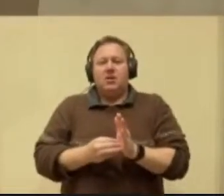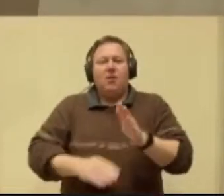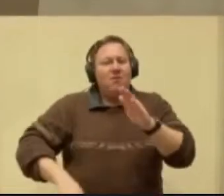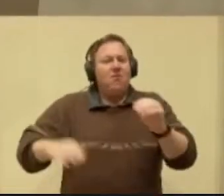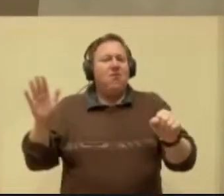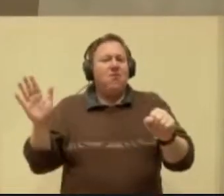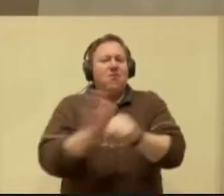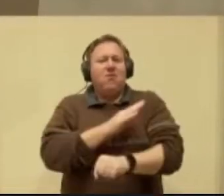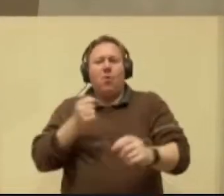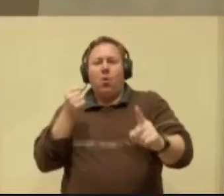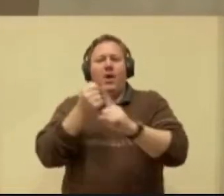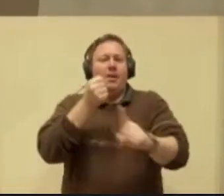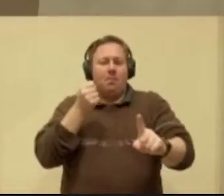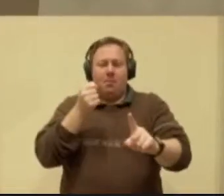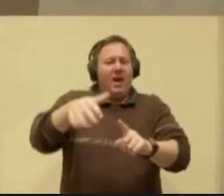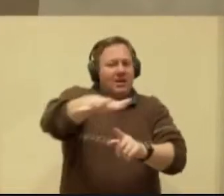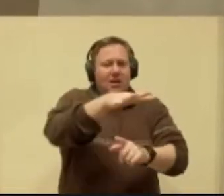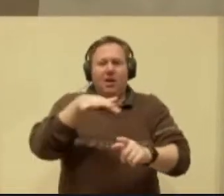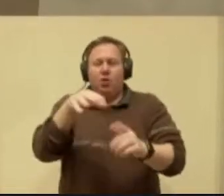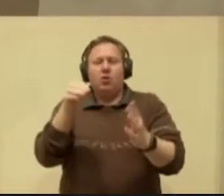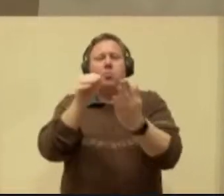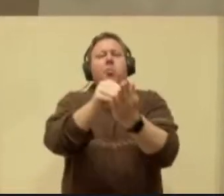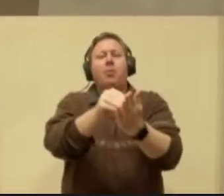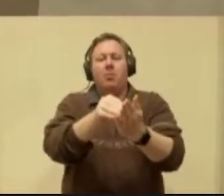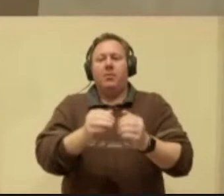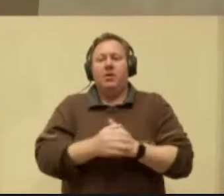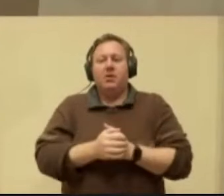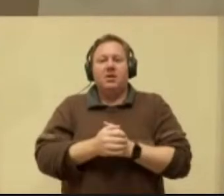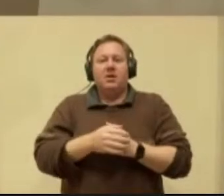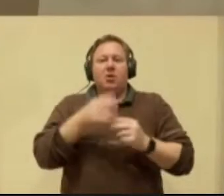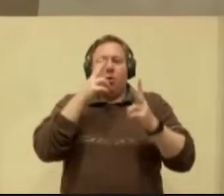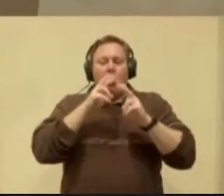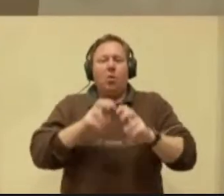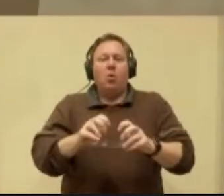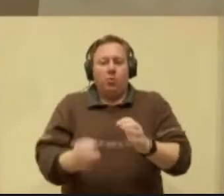ground but we are also looking at incubation hubs